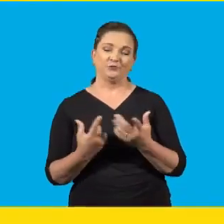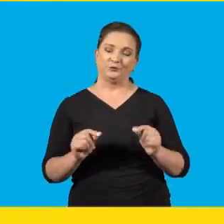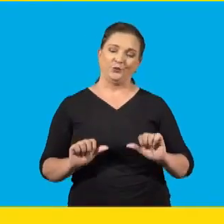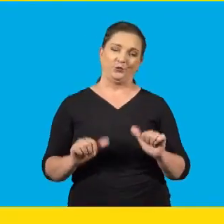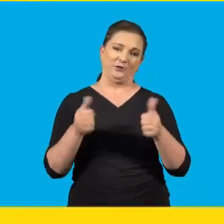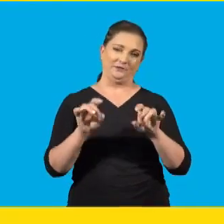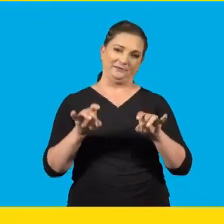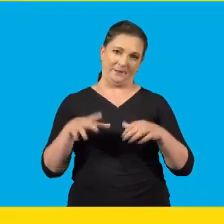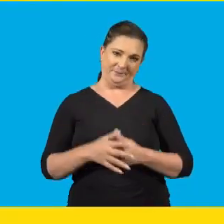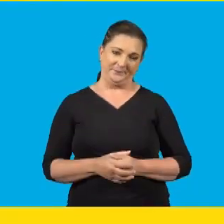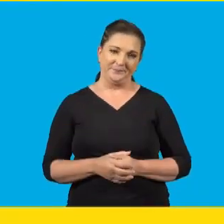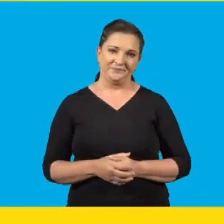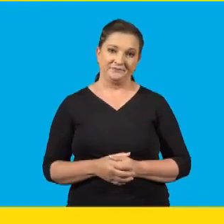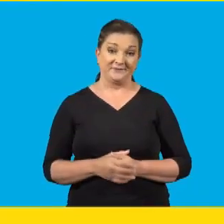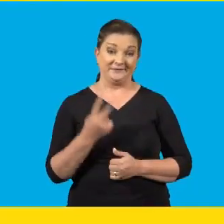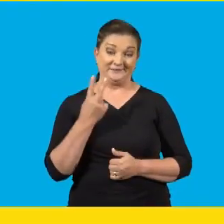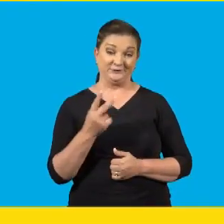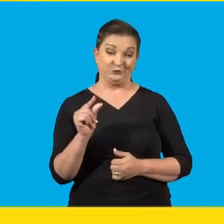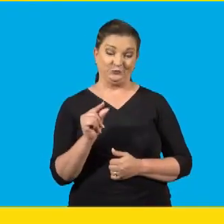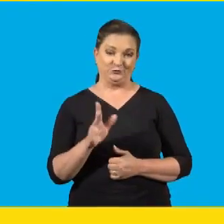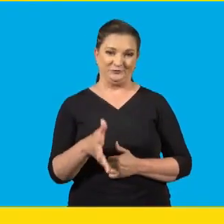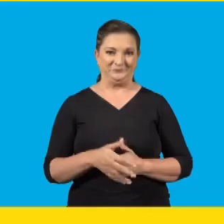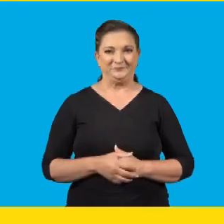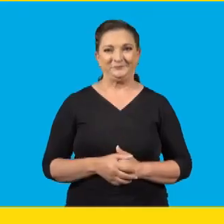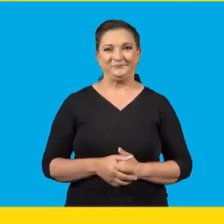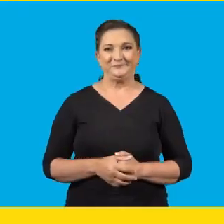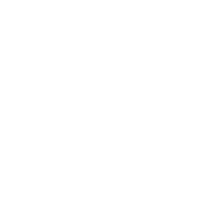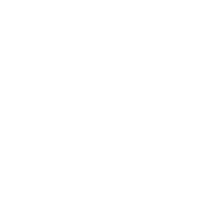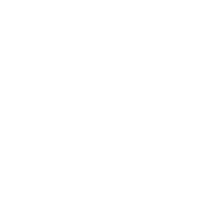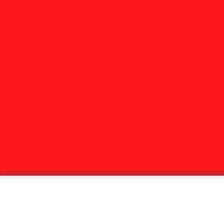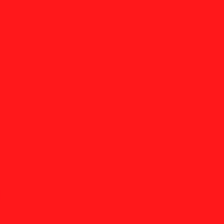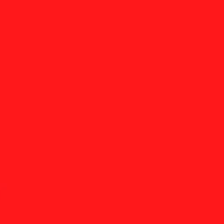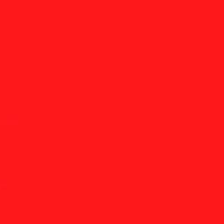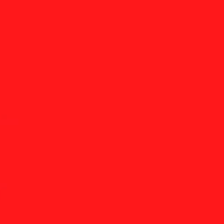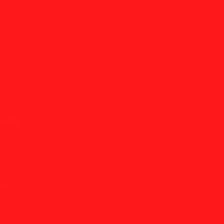very, very well in the examinations. I will see you shortly.